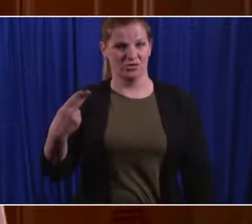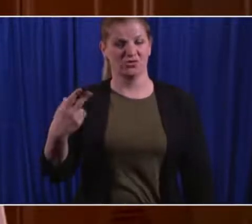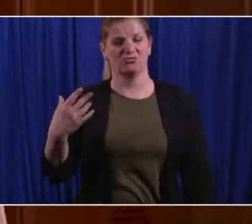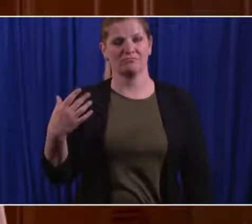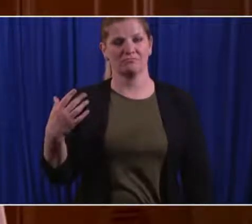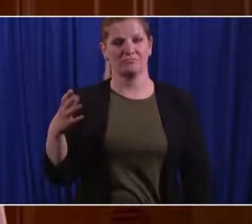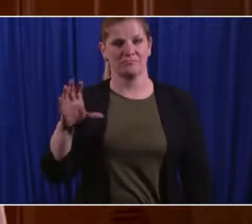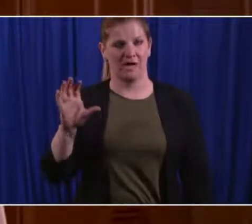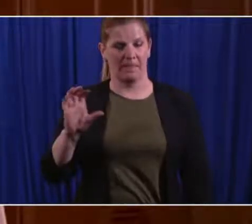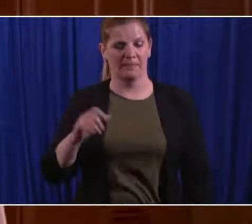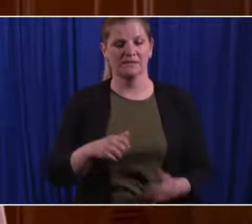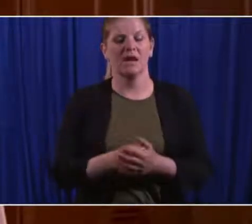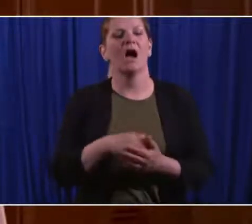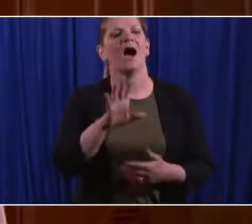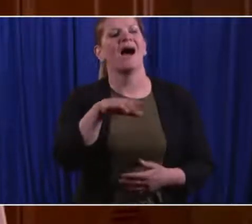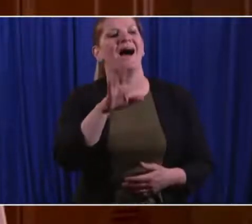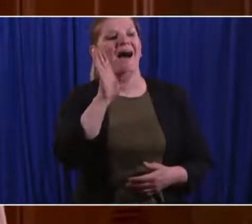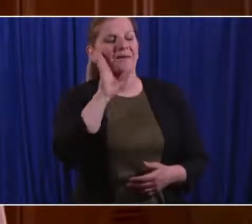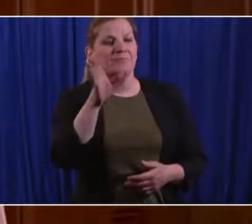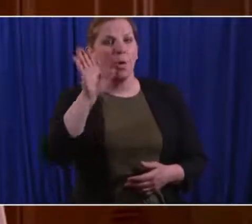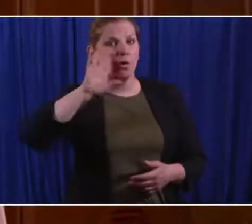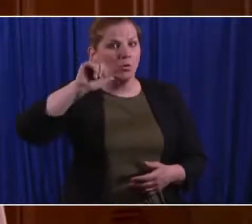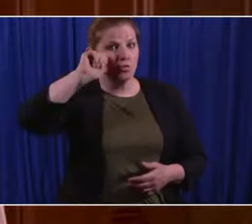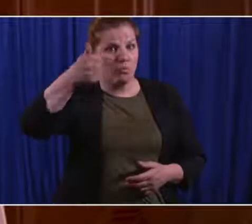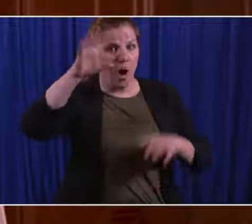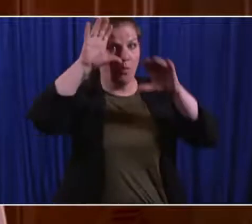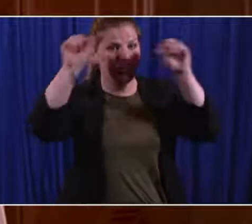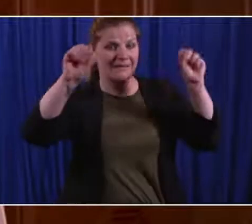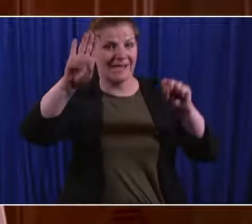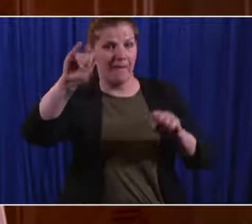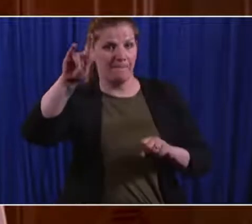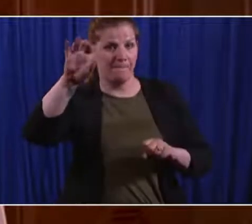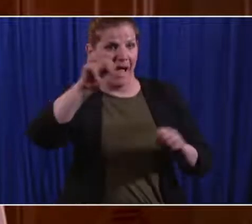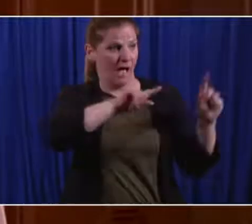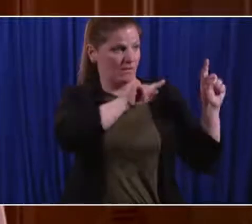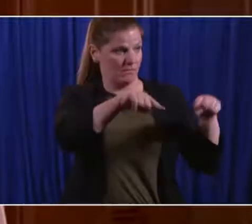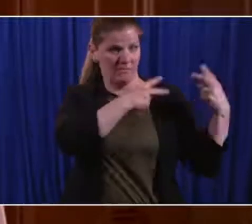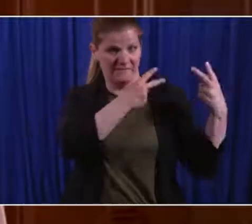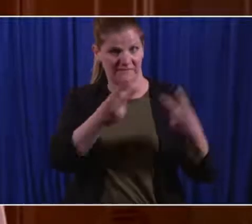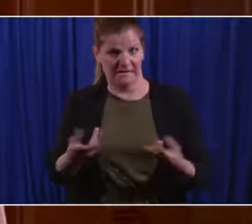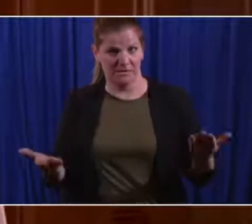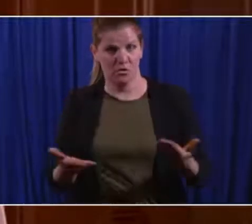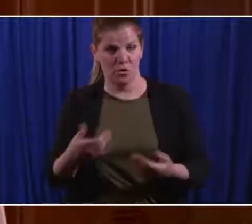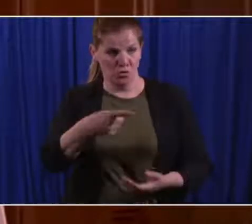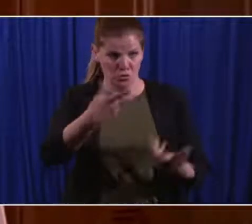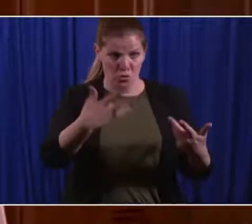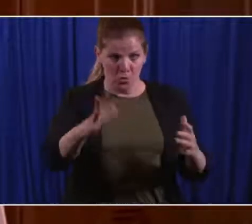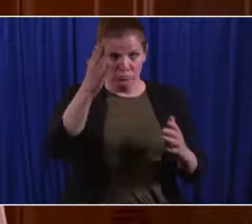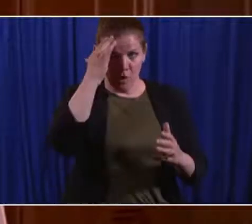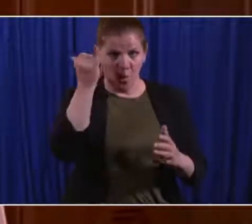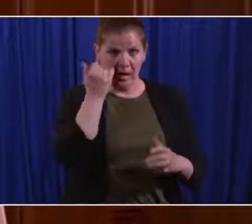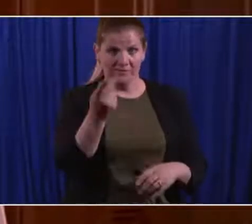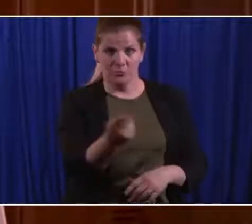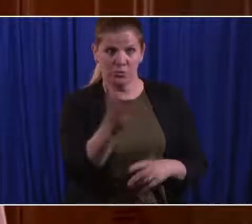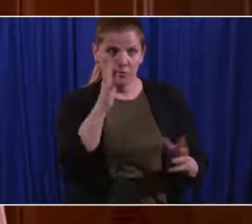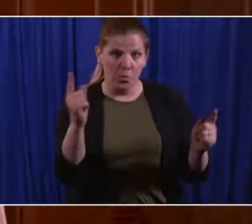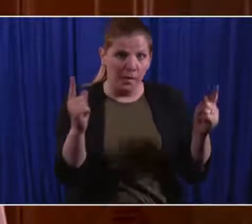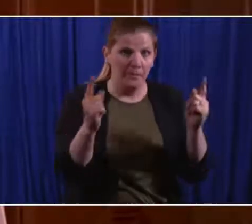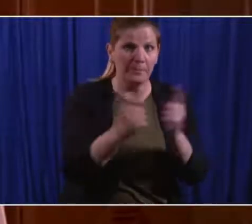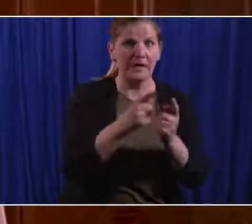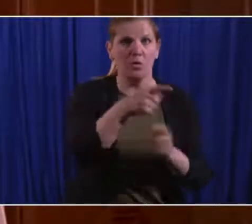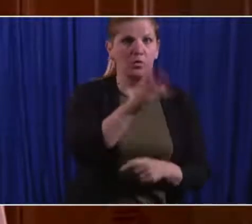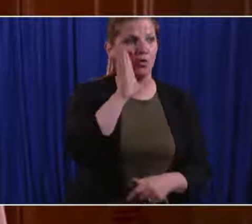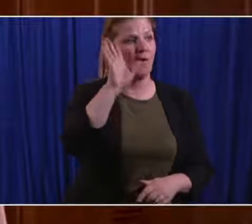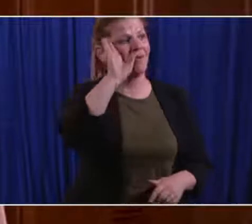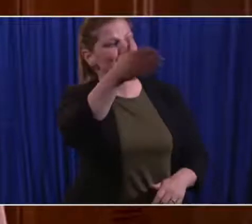be making his visit to Columbus tomorrow. Do you know yet if you're going to be meeting with him or welcoming him to the state?